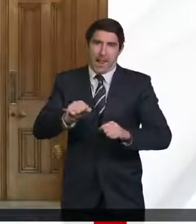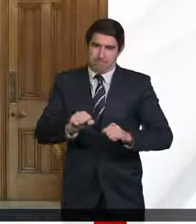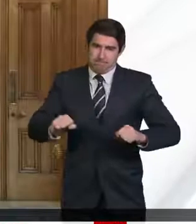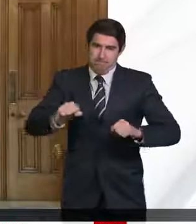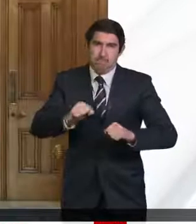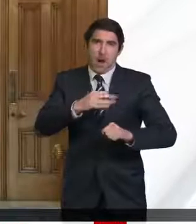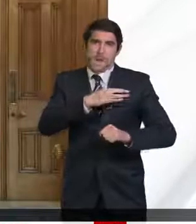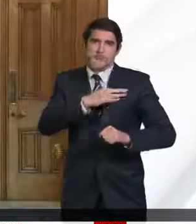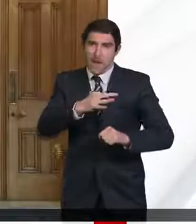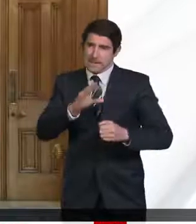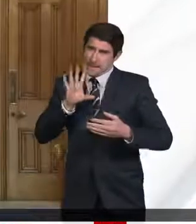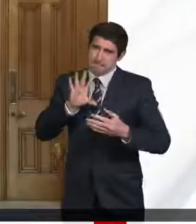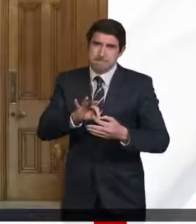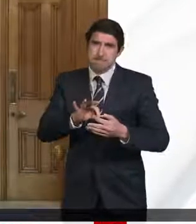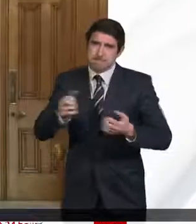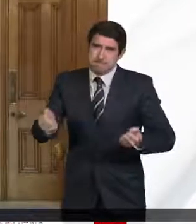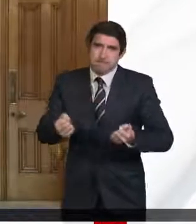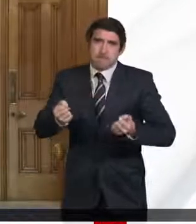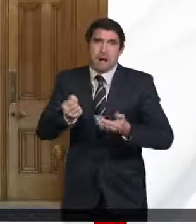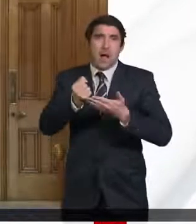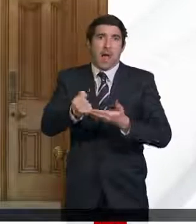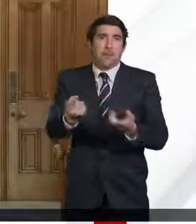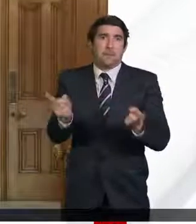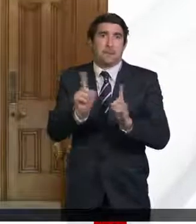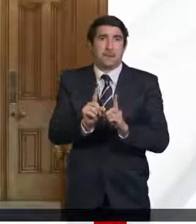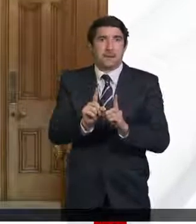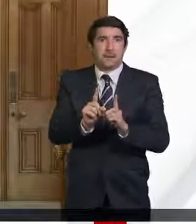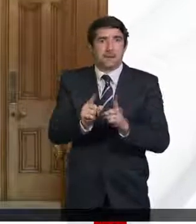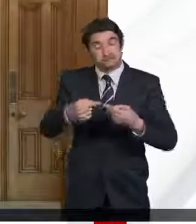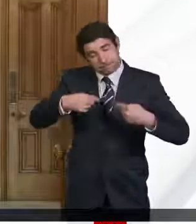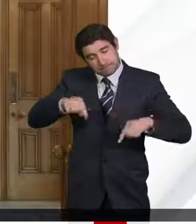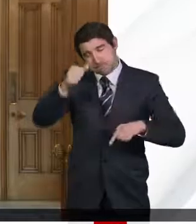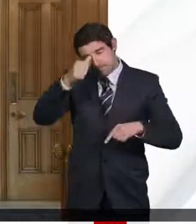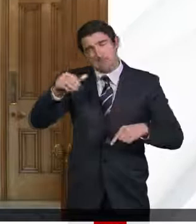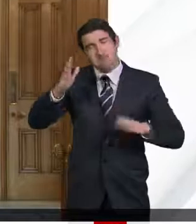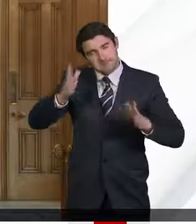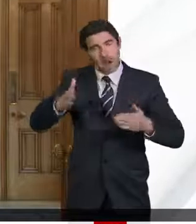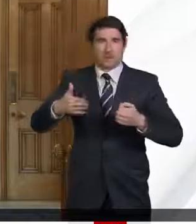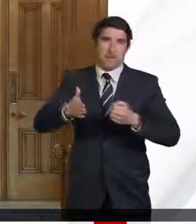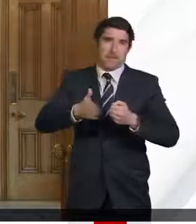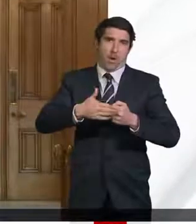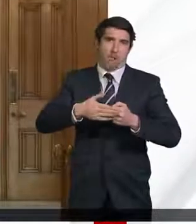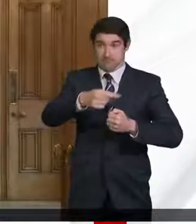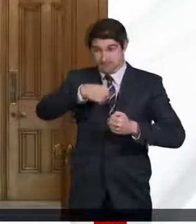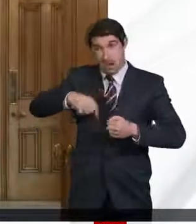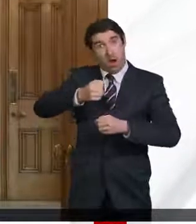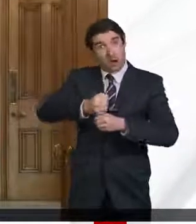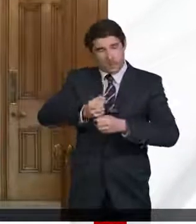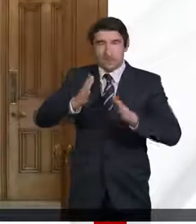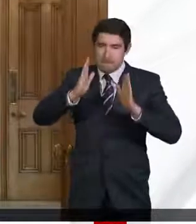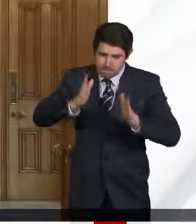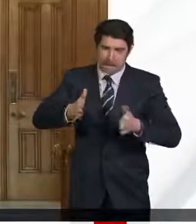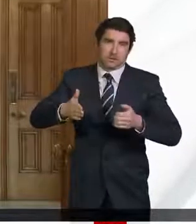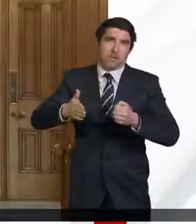further, faster. A critical constraint on the ability to rapidly increase testing capacity is the availability of the